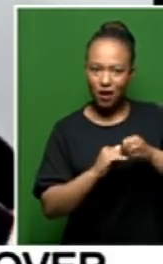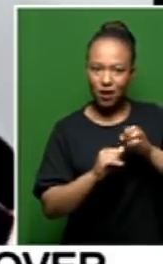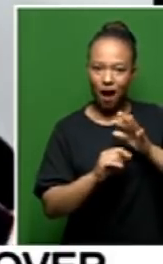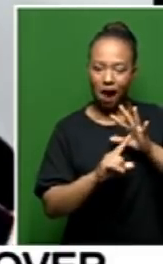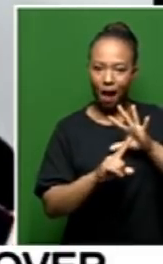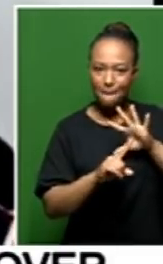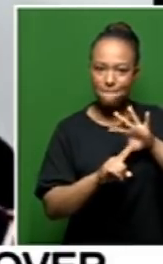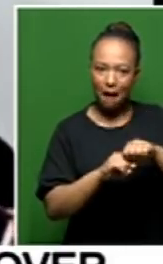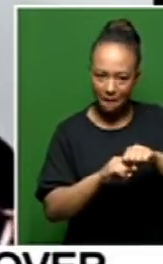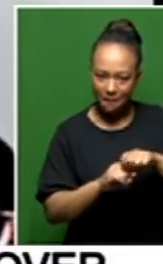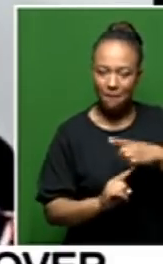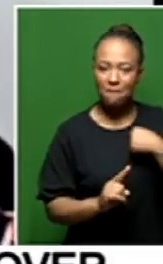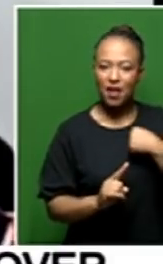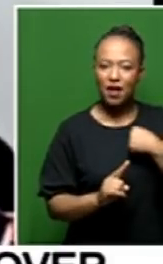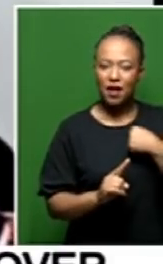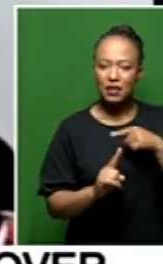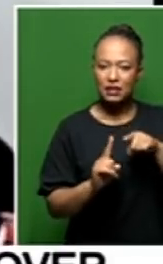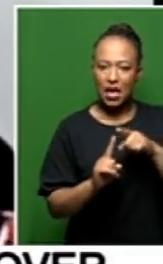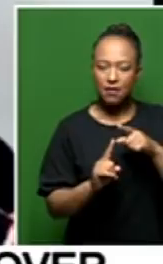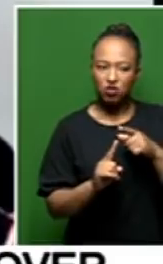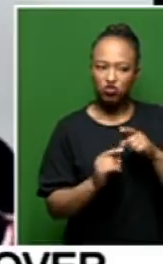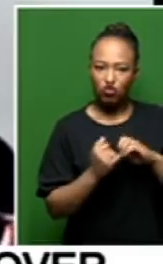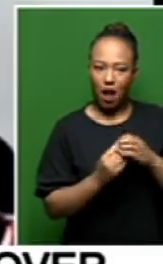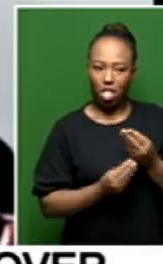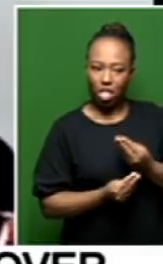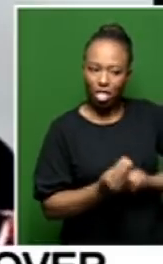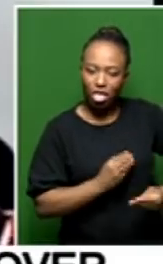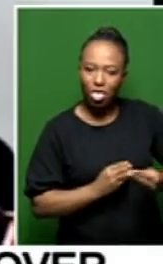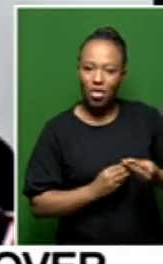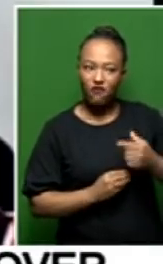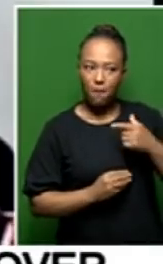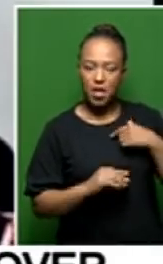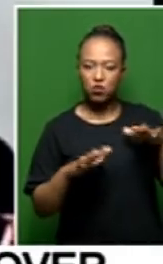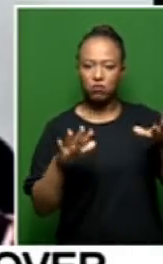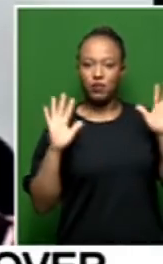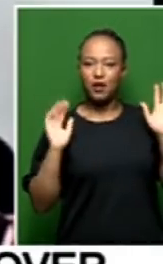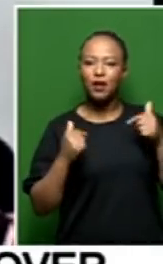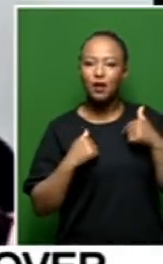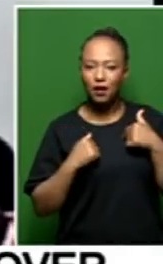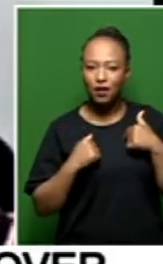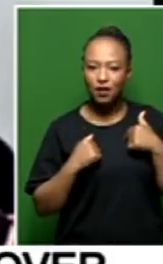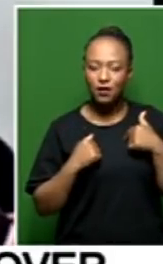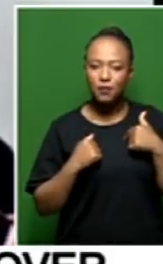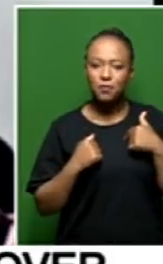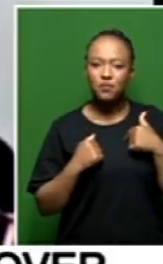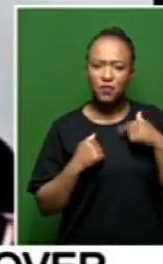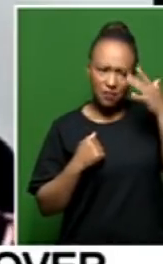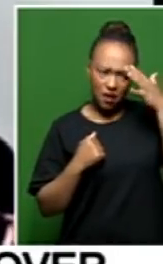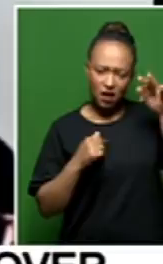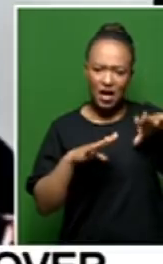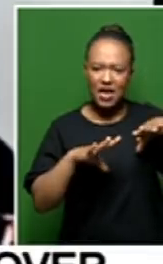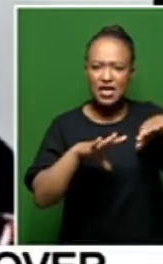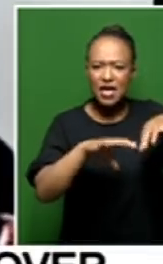and then also a pushback. I also do think that this capture went right into